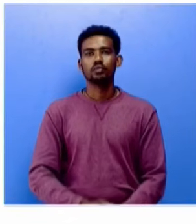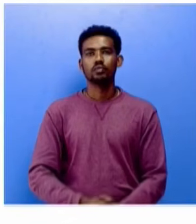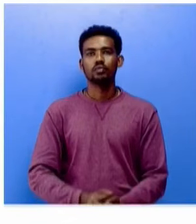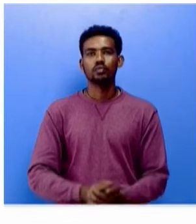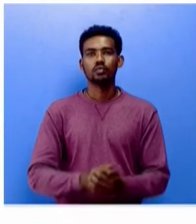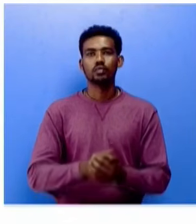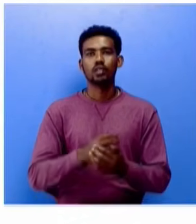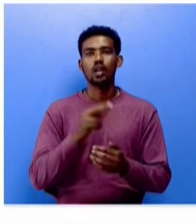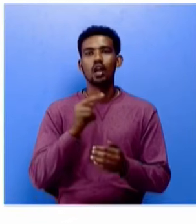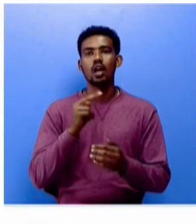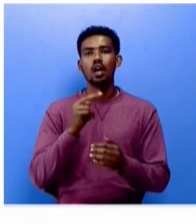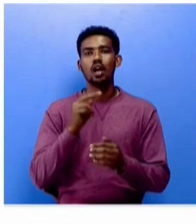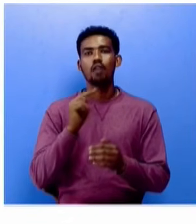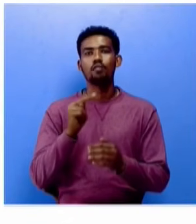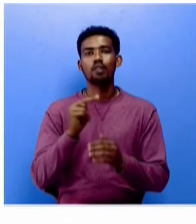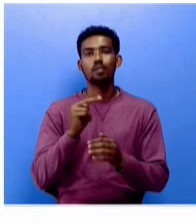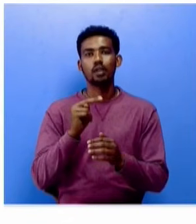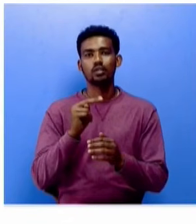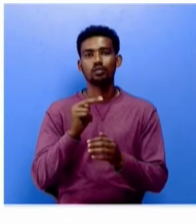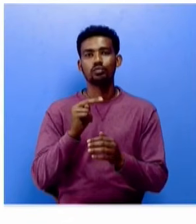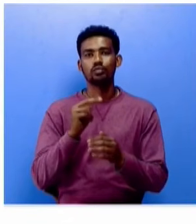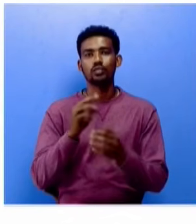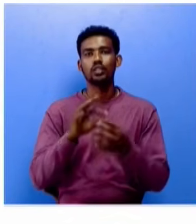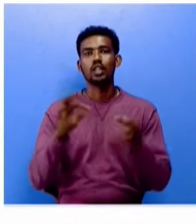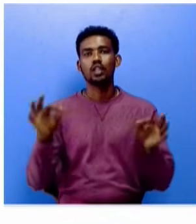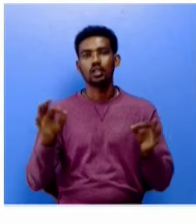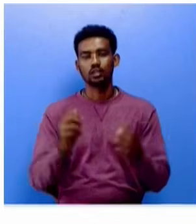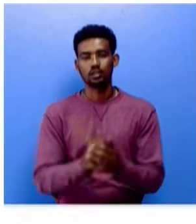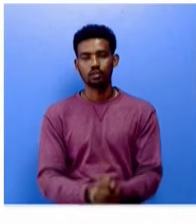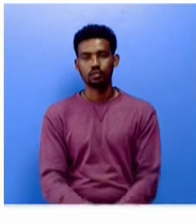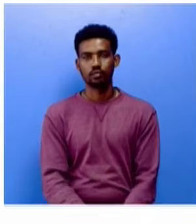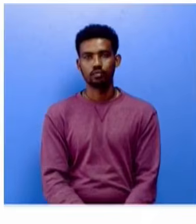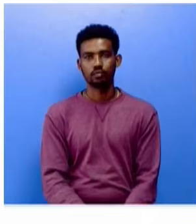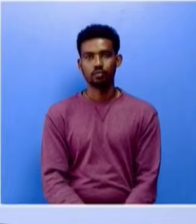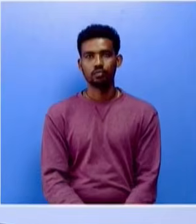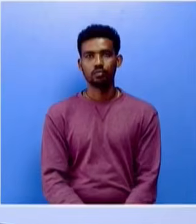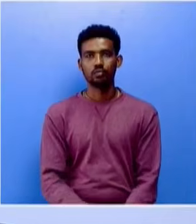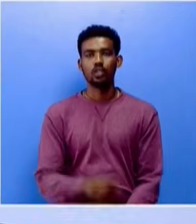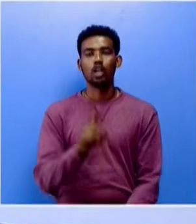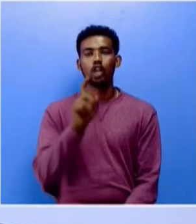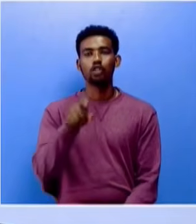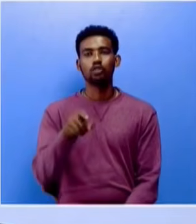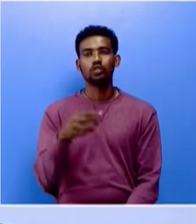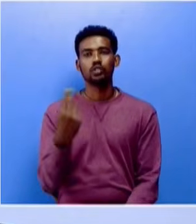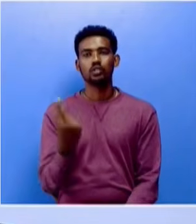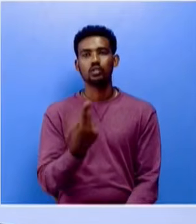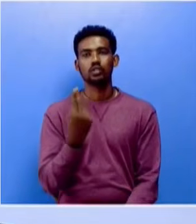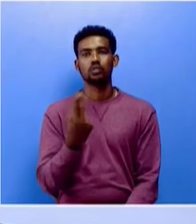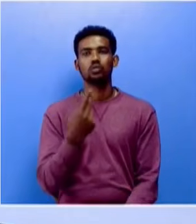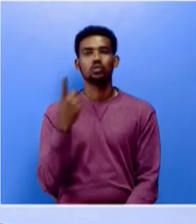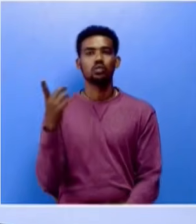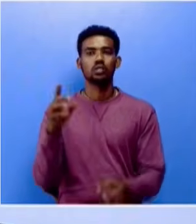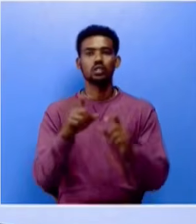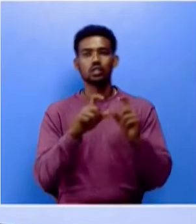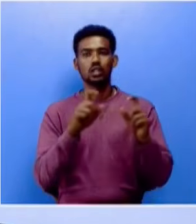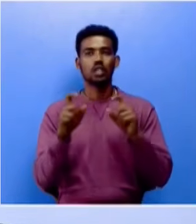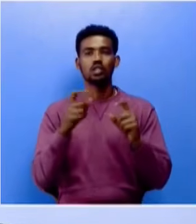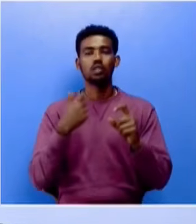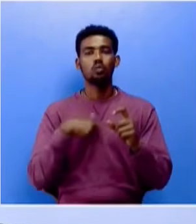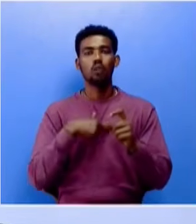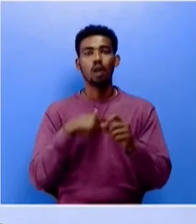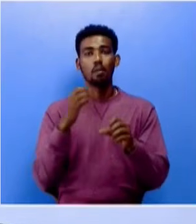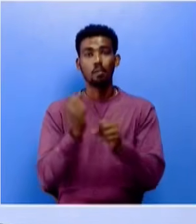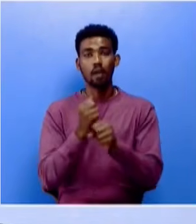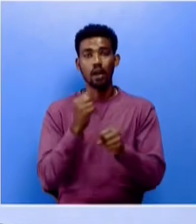affirmative in the sentence. Should can be used in such a structure. You can make your own